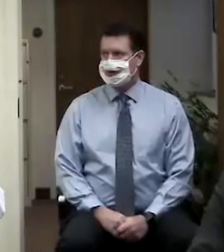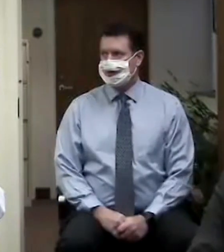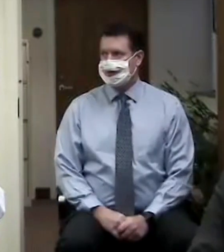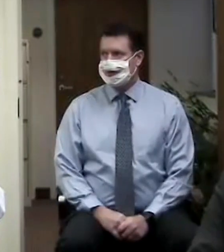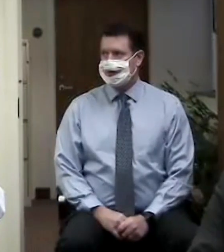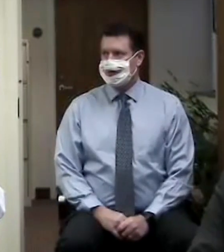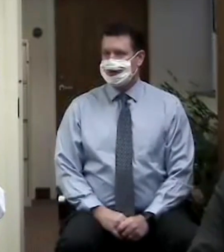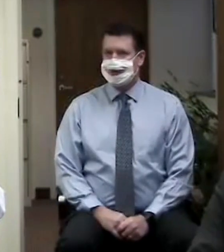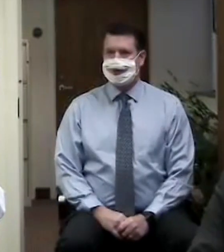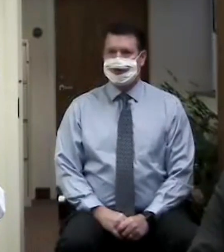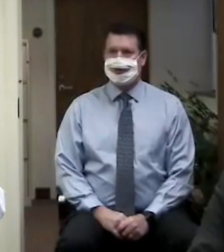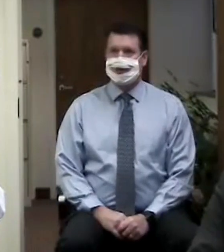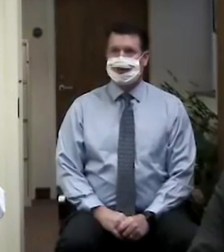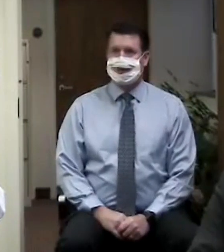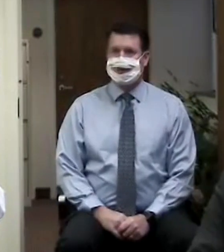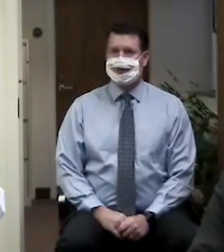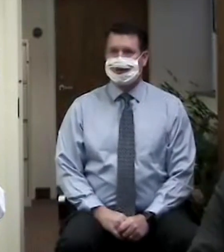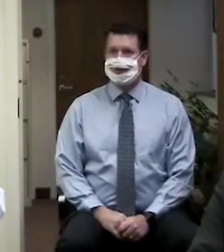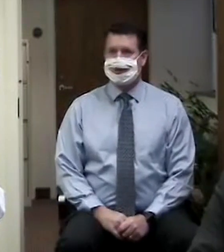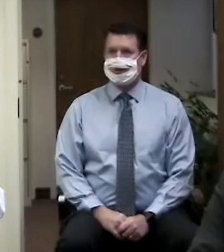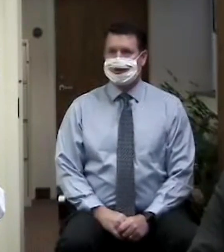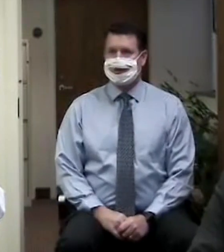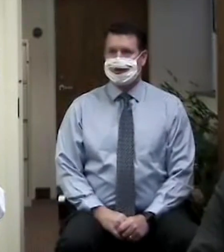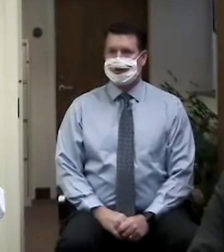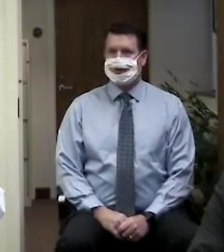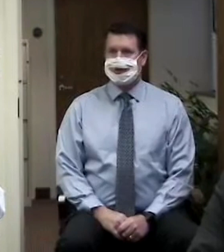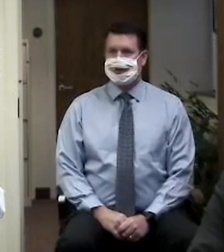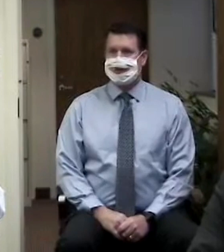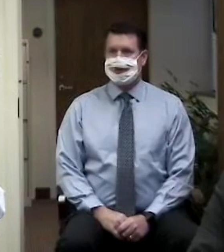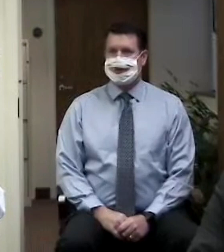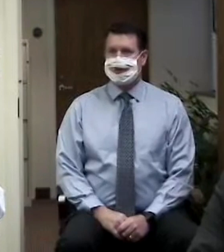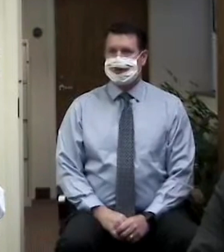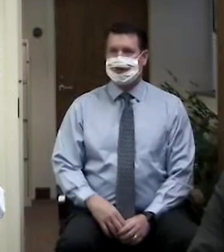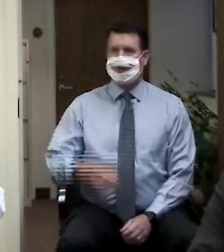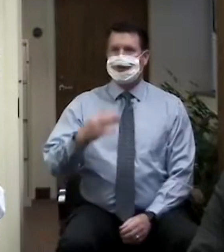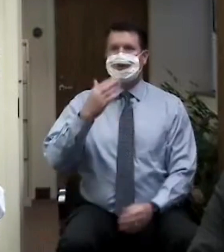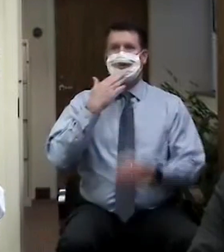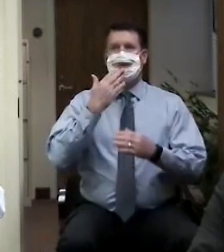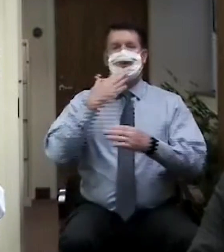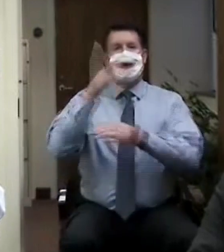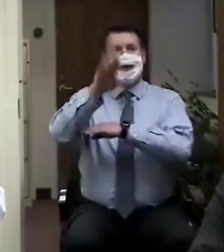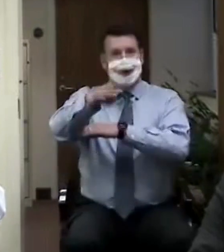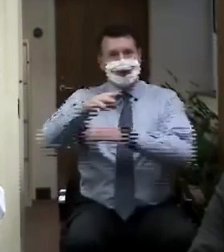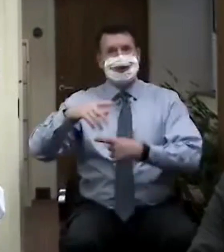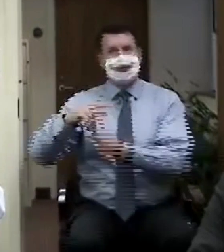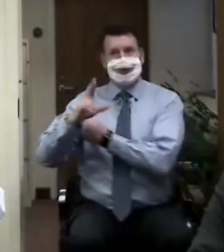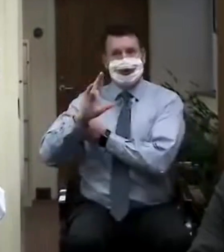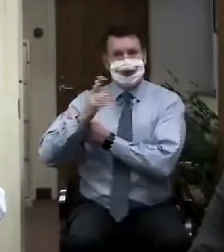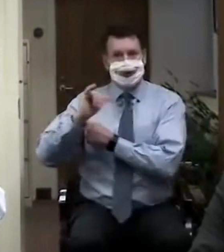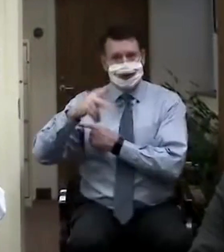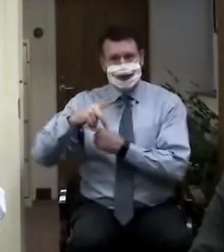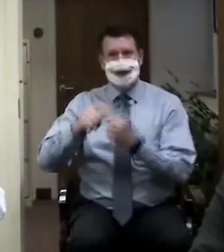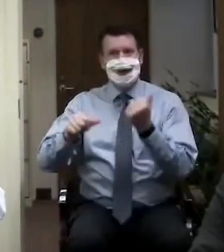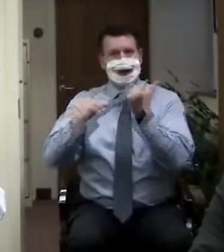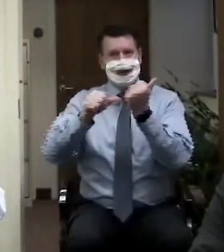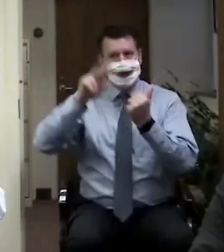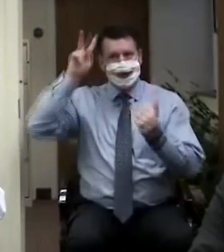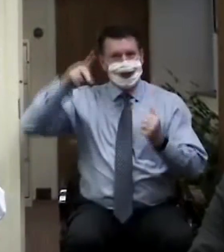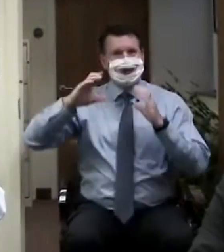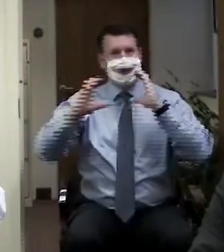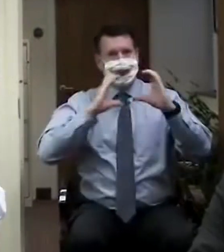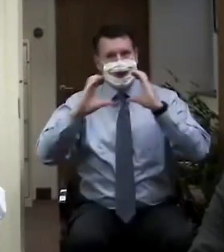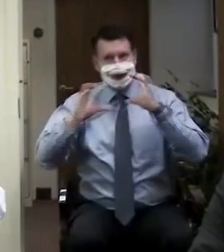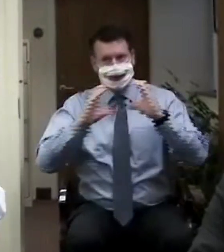Good afternoon, everyone. I'm Chip Partner, Assistant VP for Communications at the University of Rochester Medical Center. Today begins